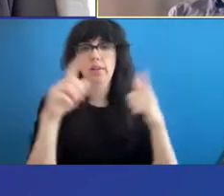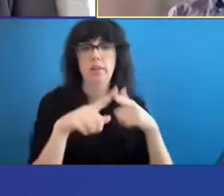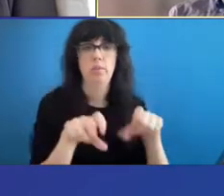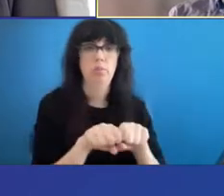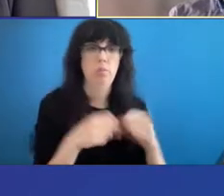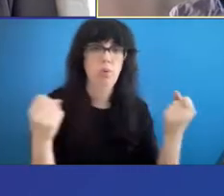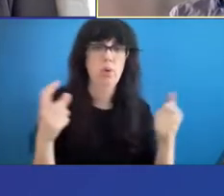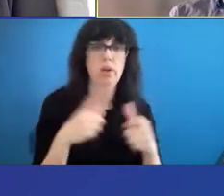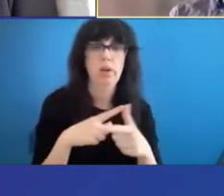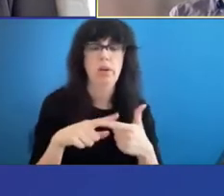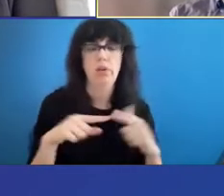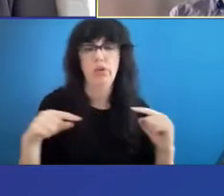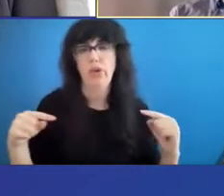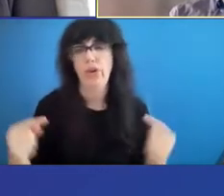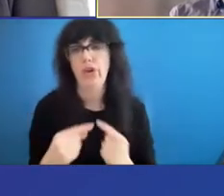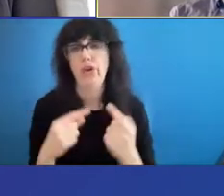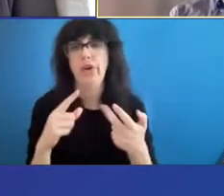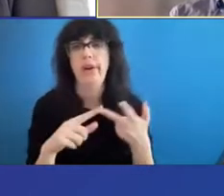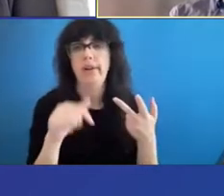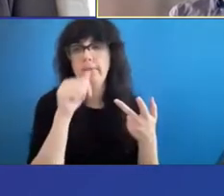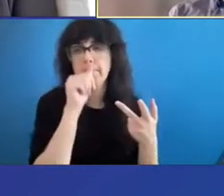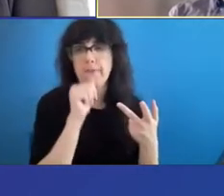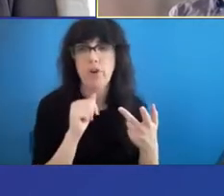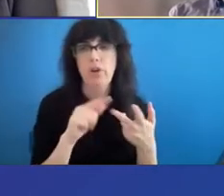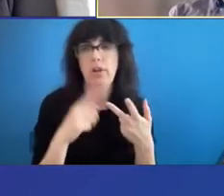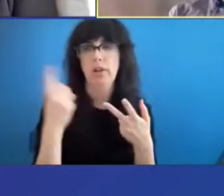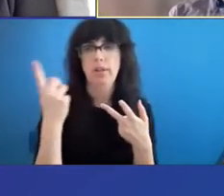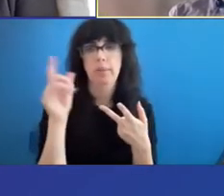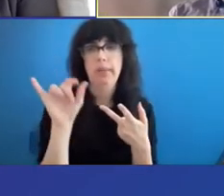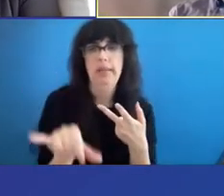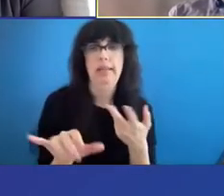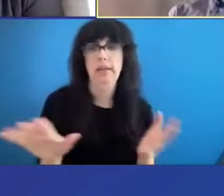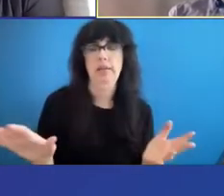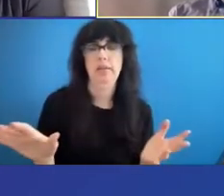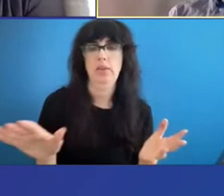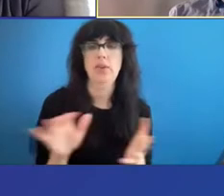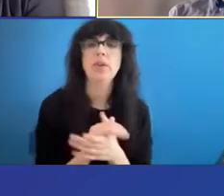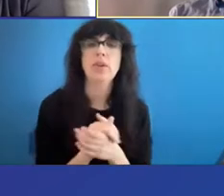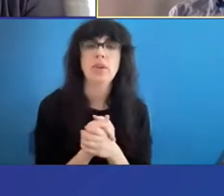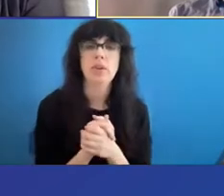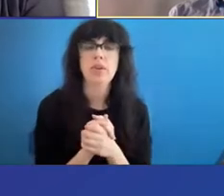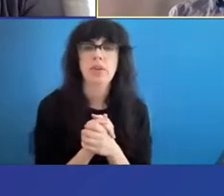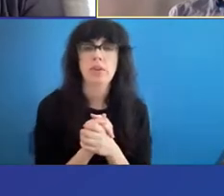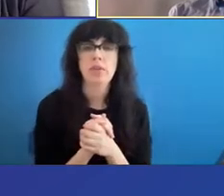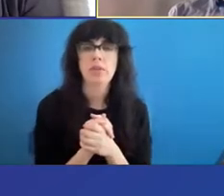hurt or hurting or something like that, right? And so,